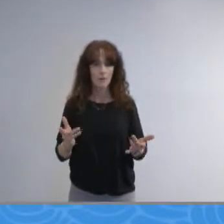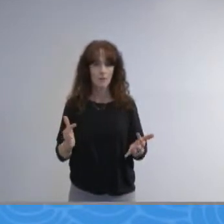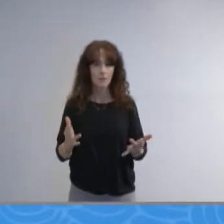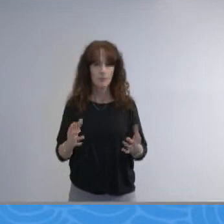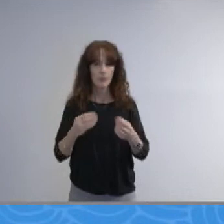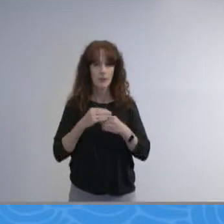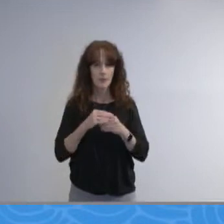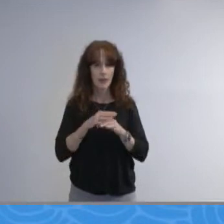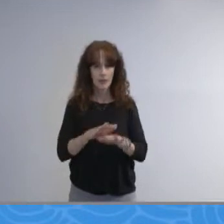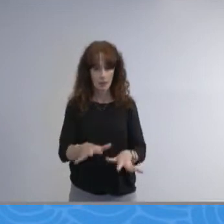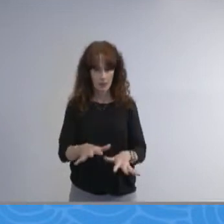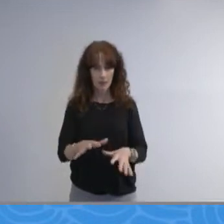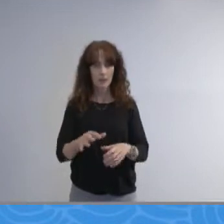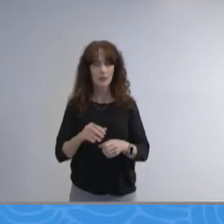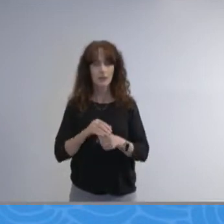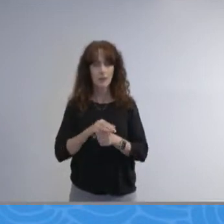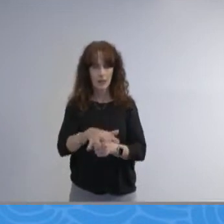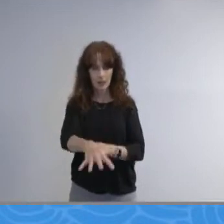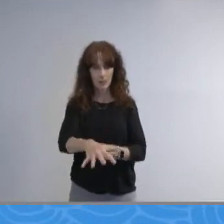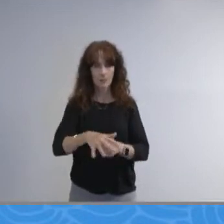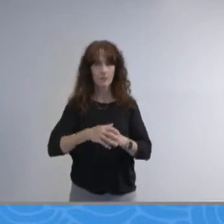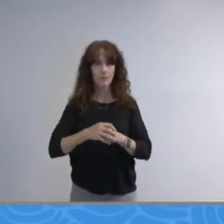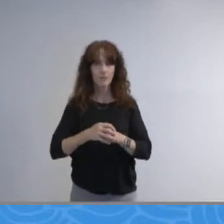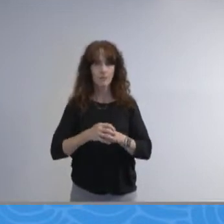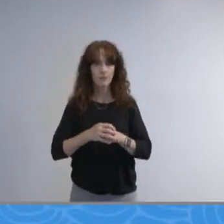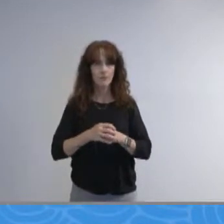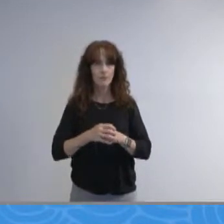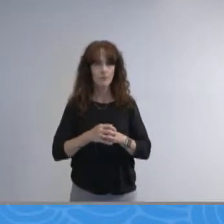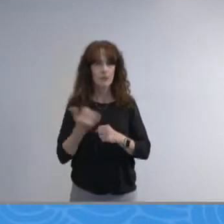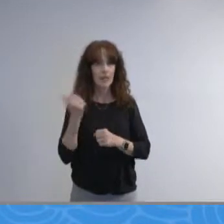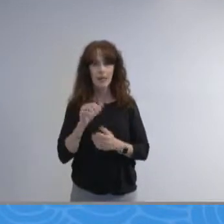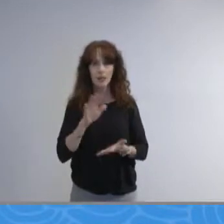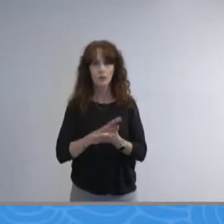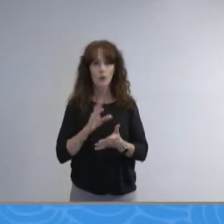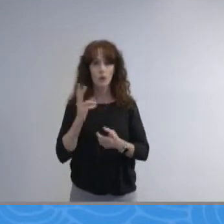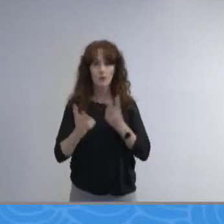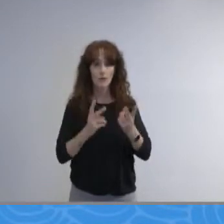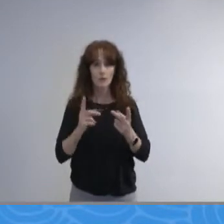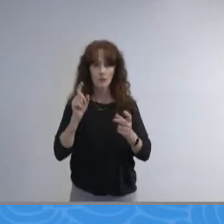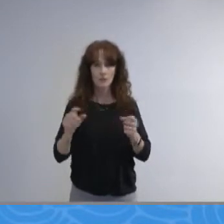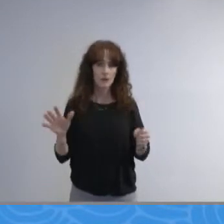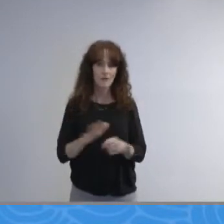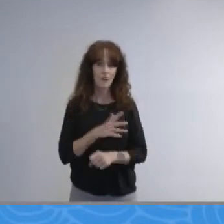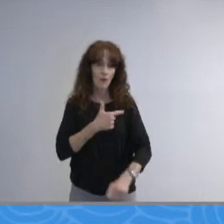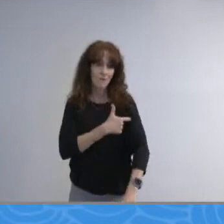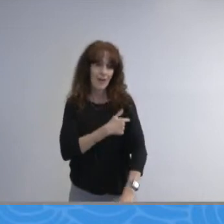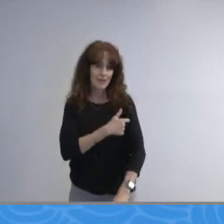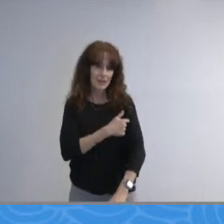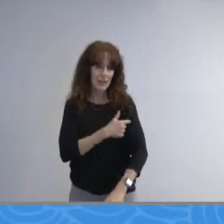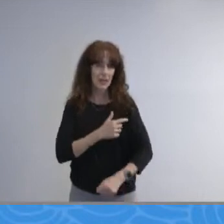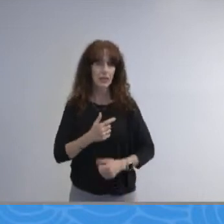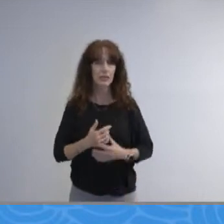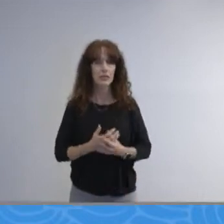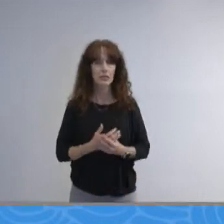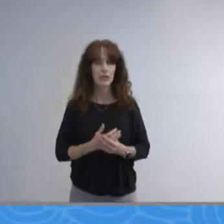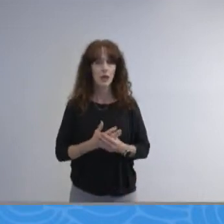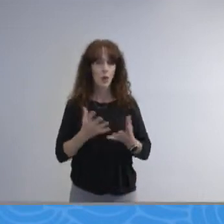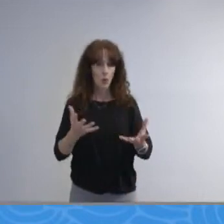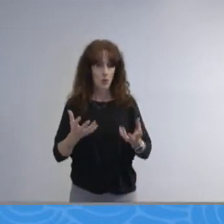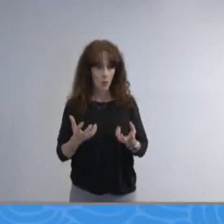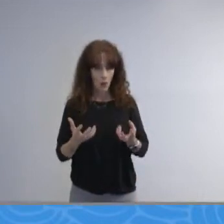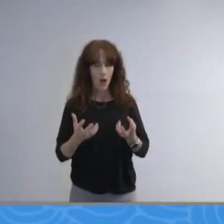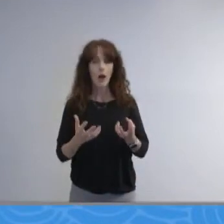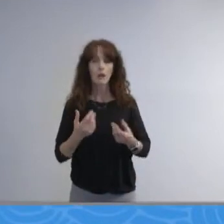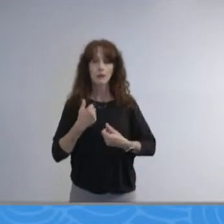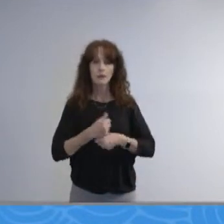the pandemic. We do have any school visitor must be fully vaccinated. So we want